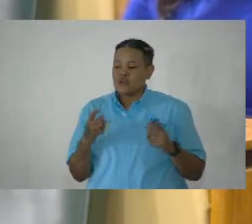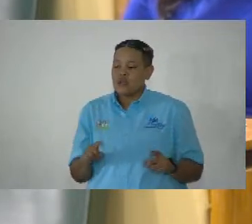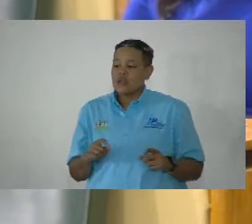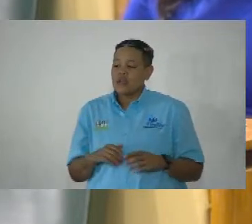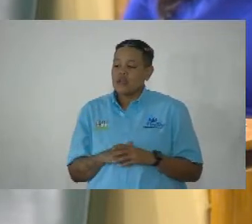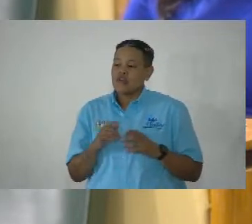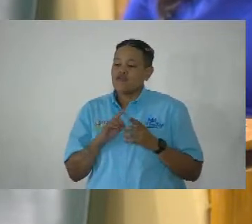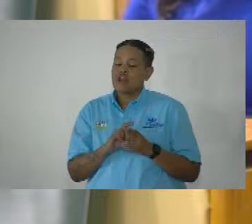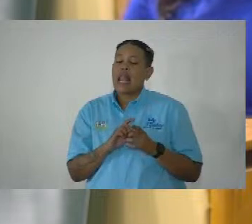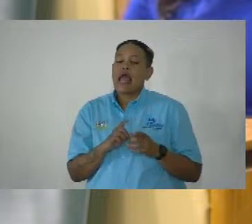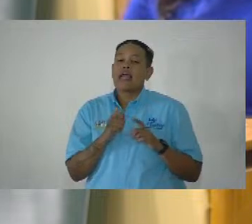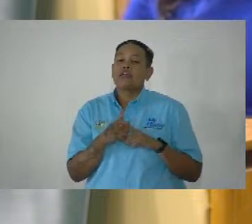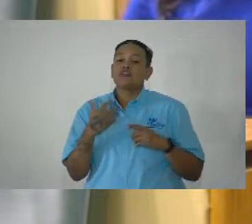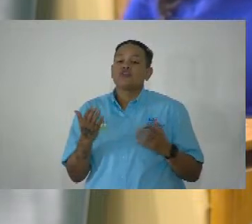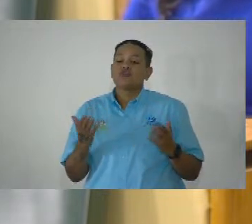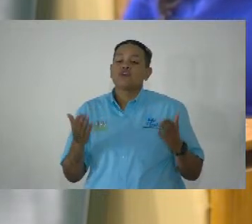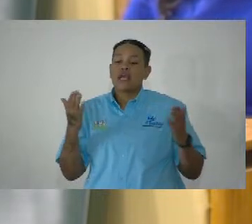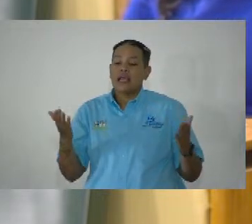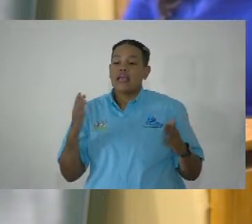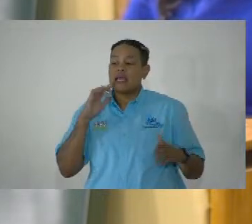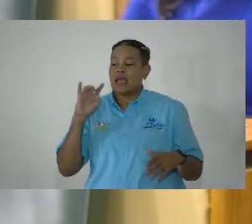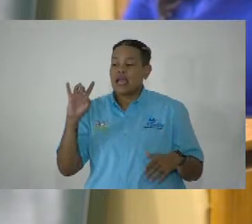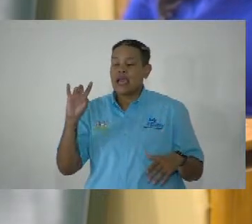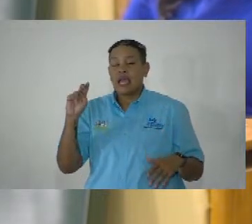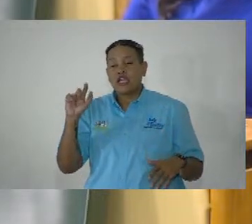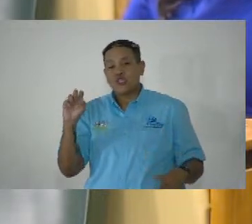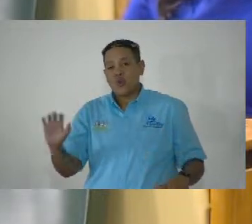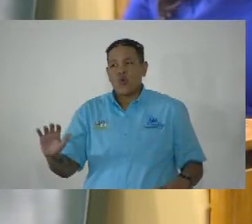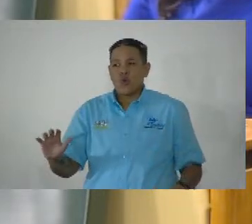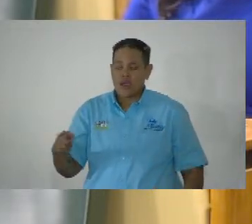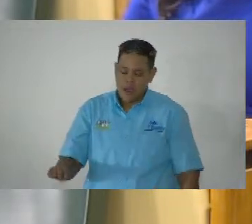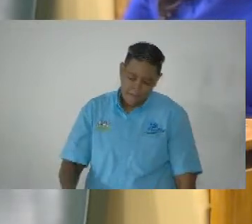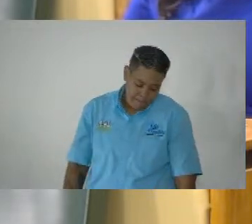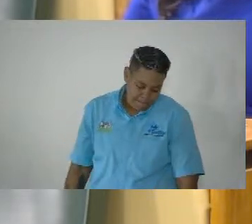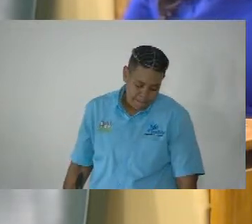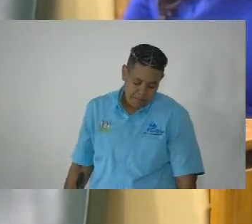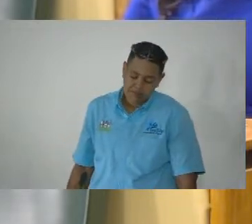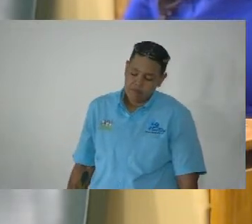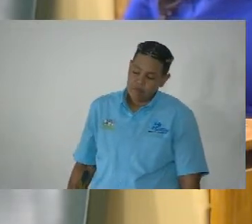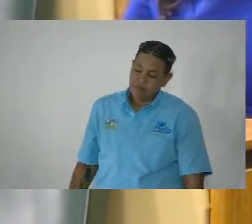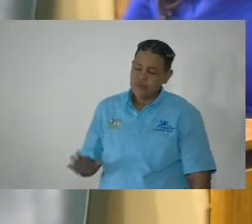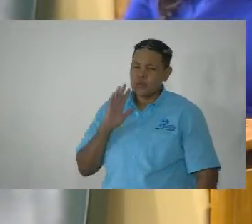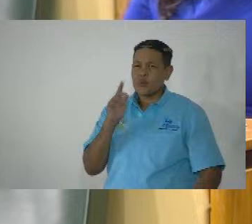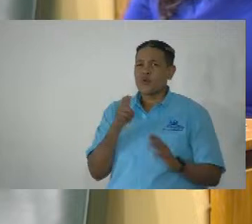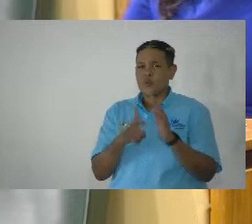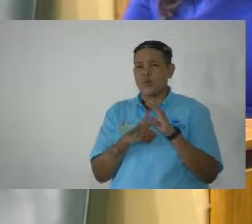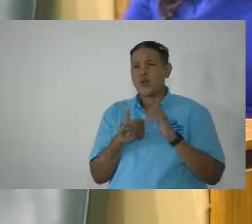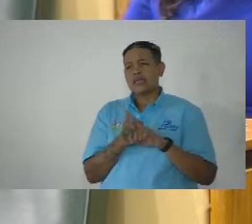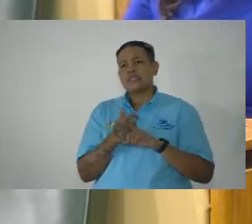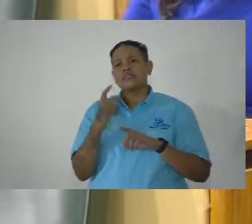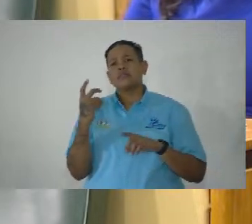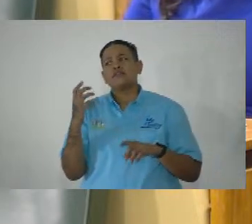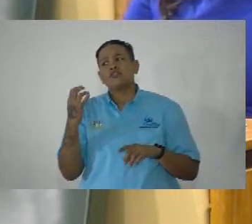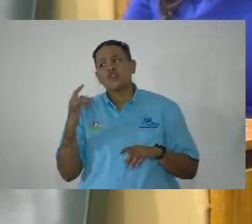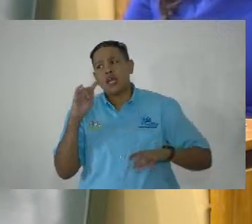With respect to recommendation 8, yes, recommendation 8 will require charities to